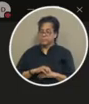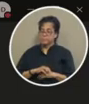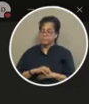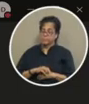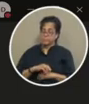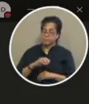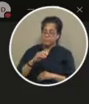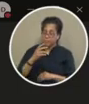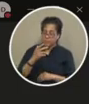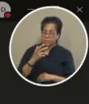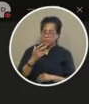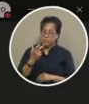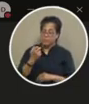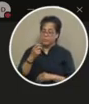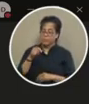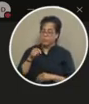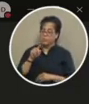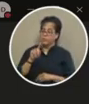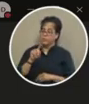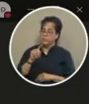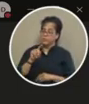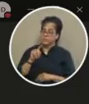you. 13.1.